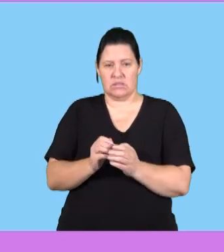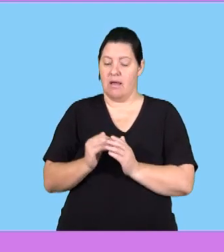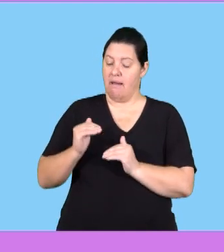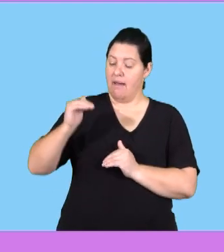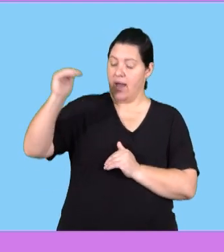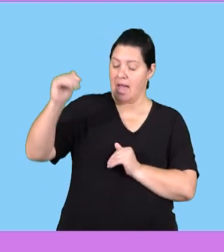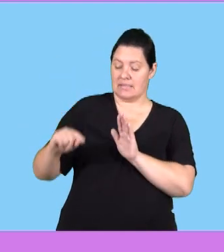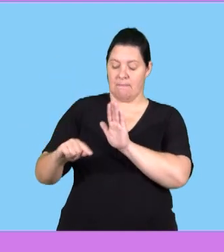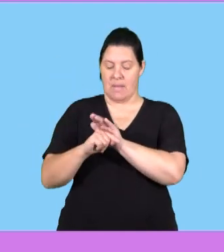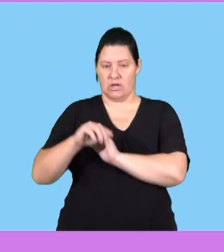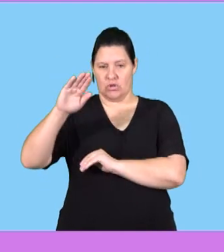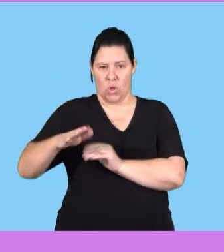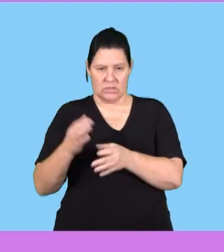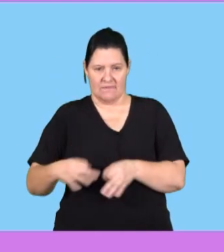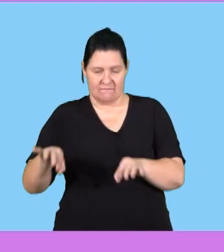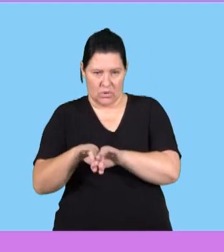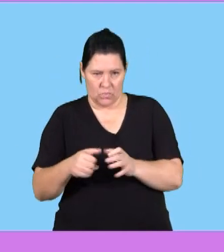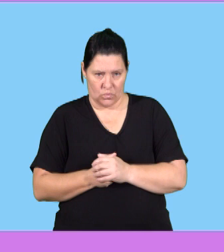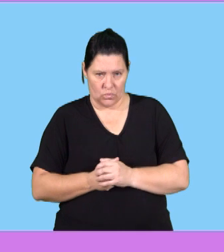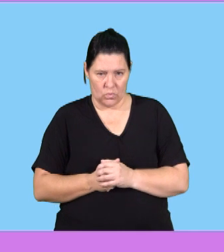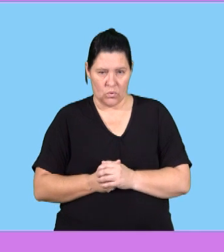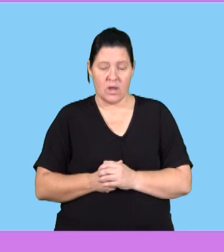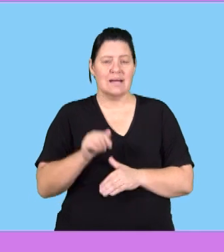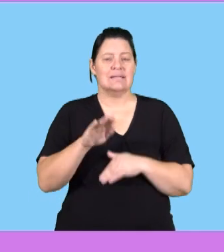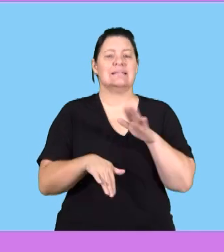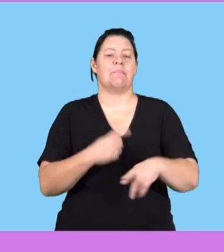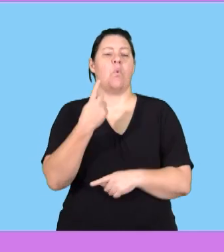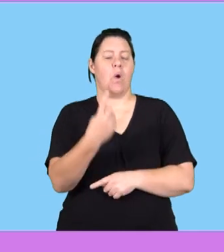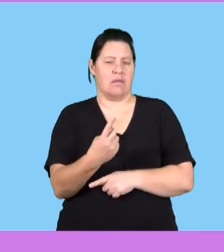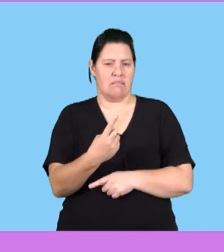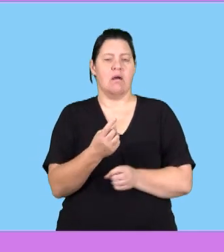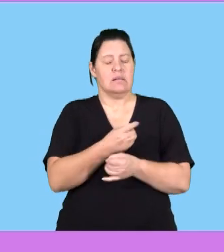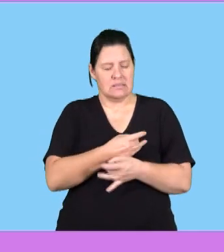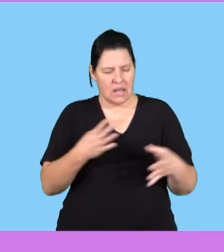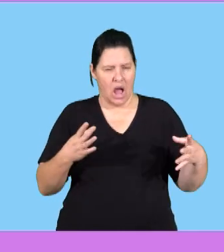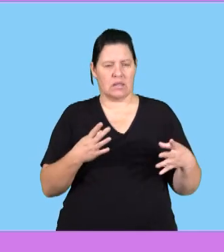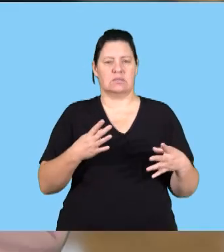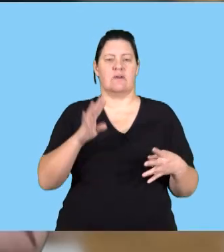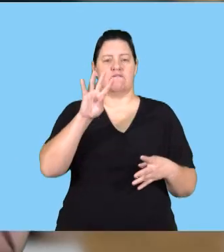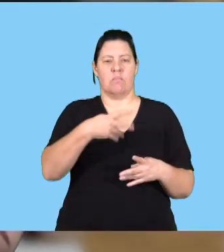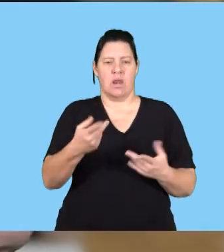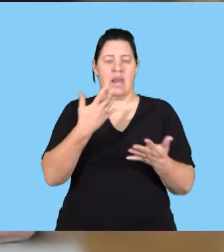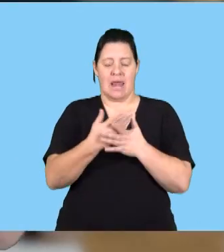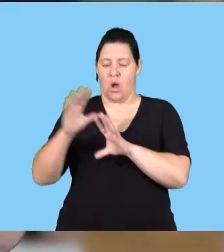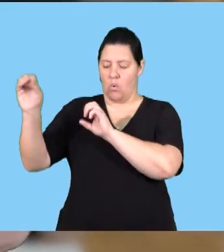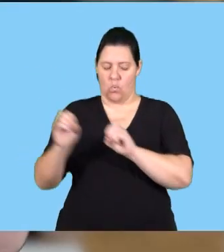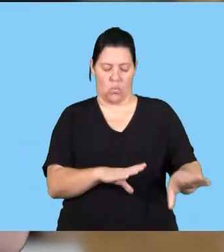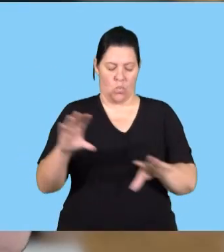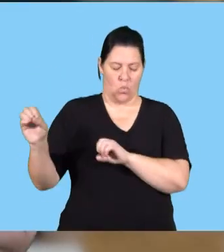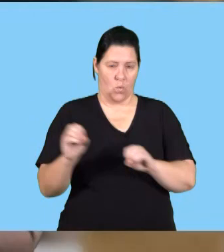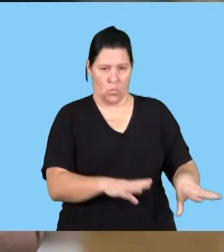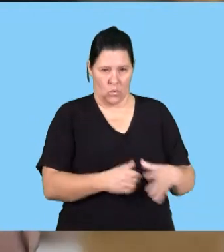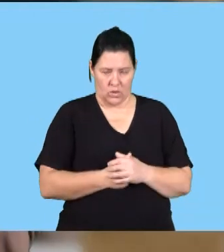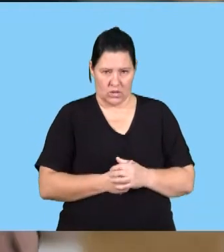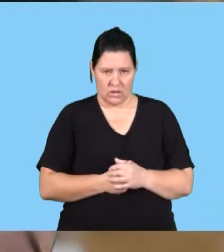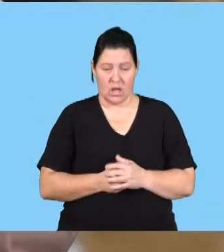equals highest minus lowest value. Now remember, step 1 is always to start with your formula. Step number 2, you substitute